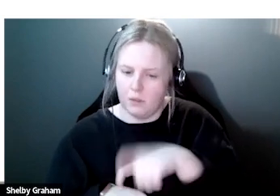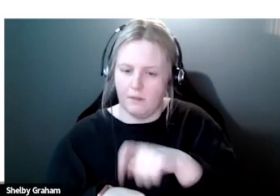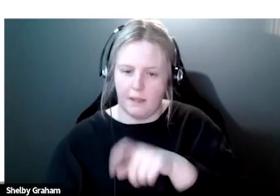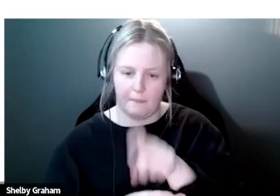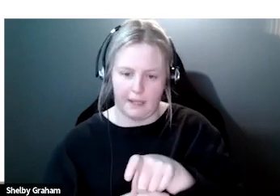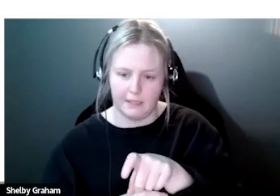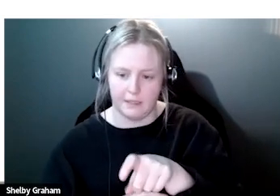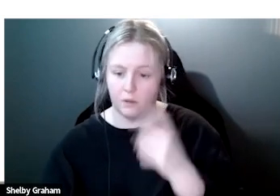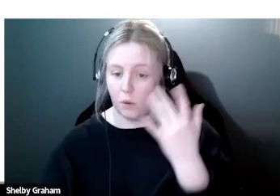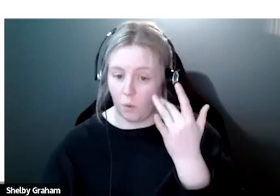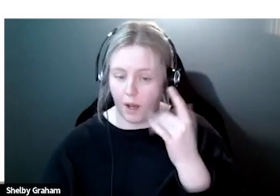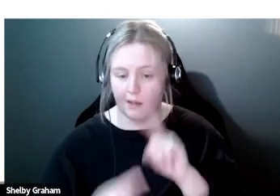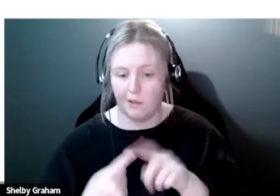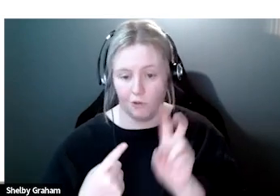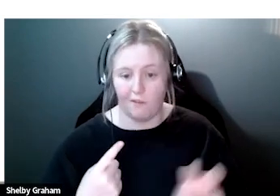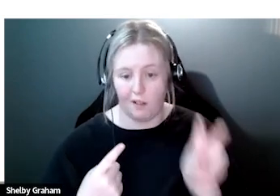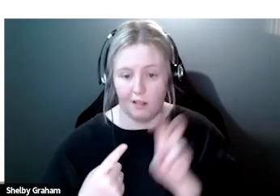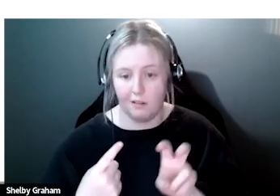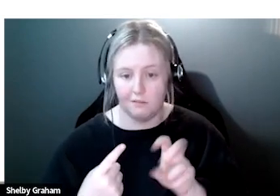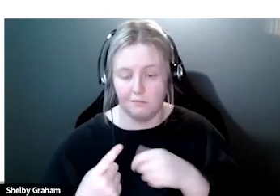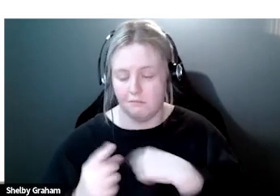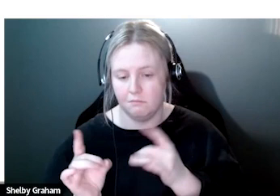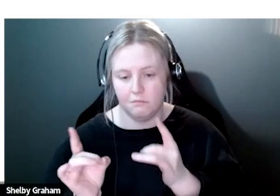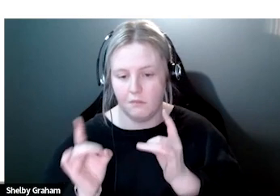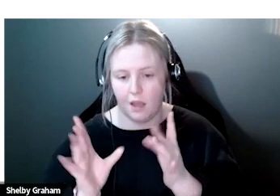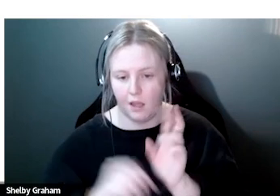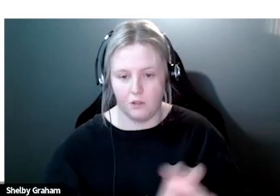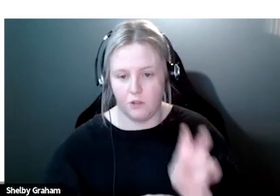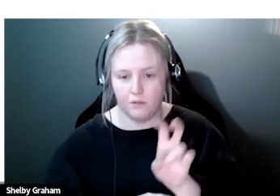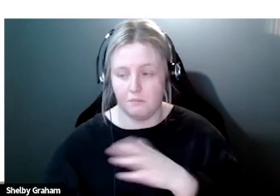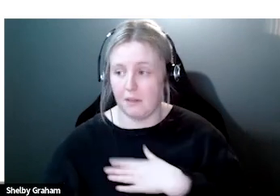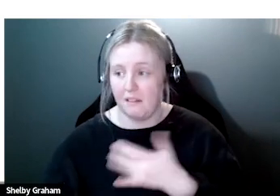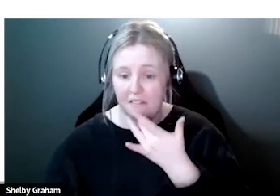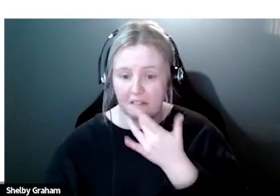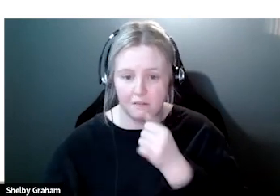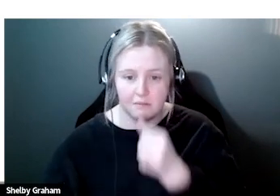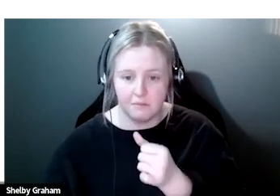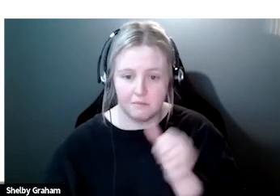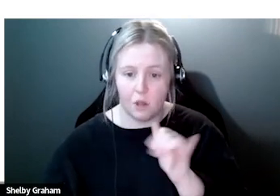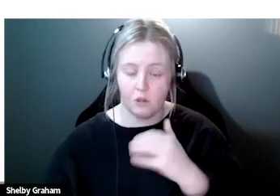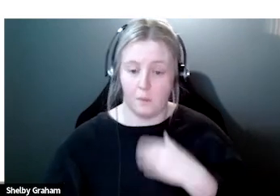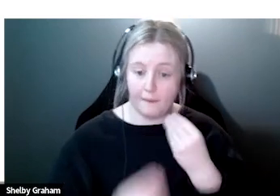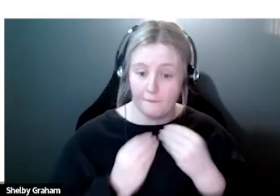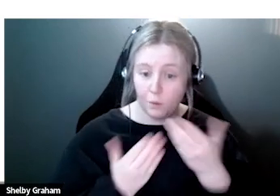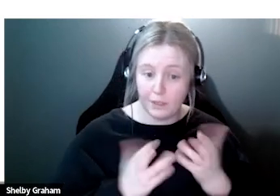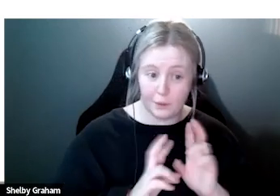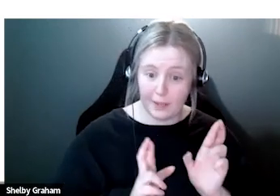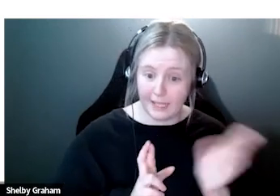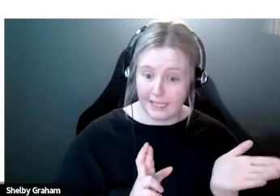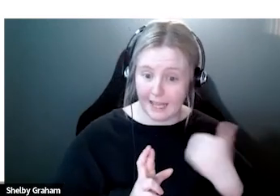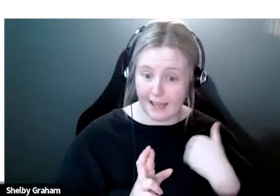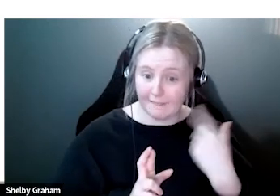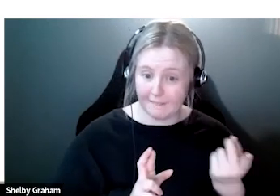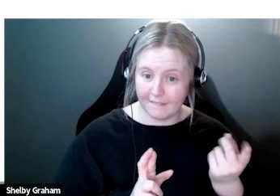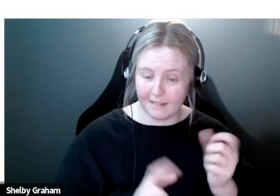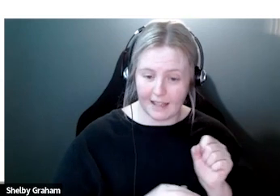For number one, travel. I hate it. It's not my favorite. Also, this is where all my snacks are. And